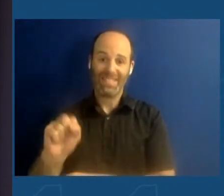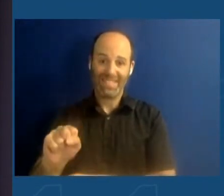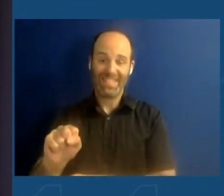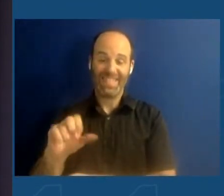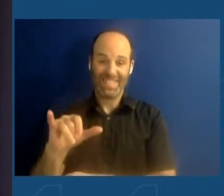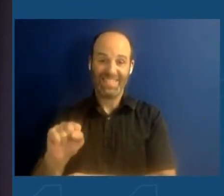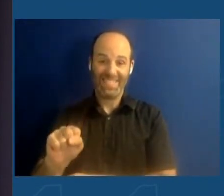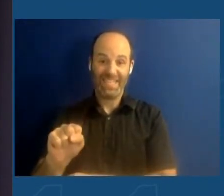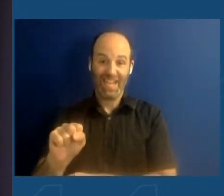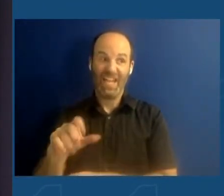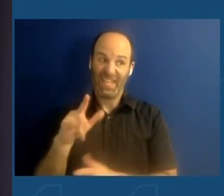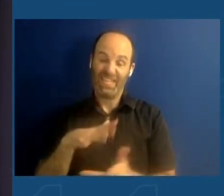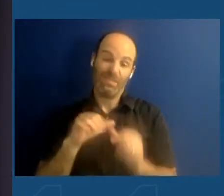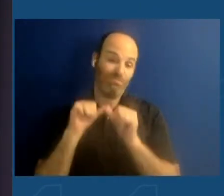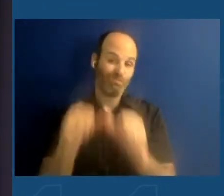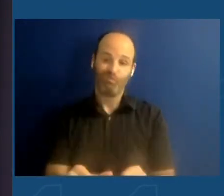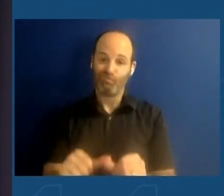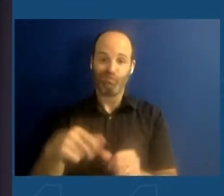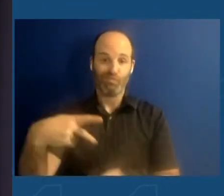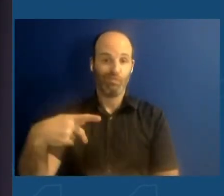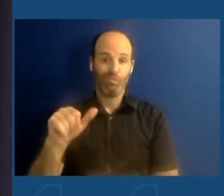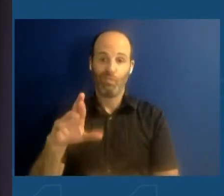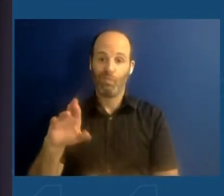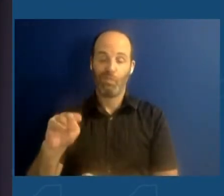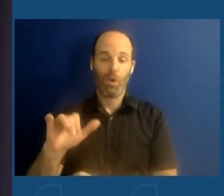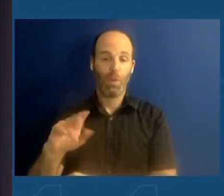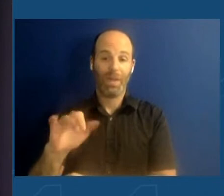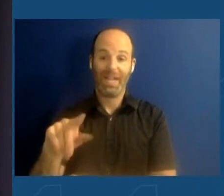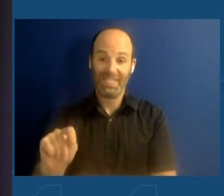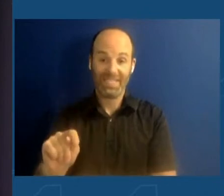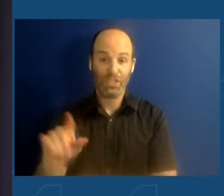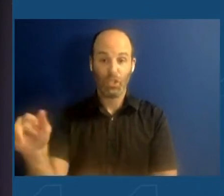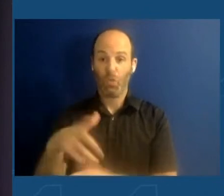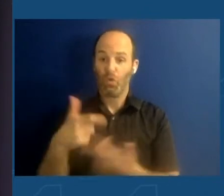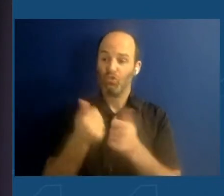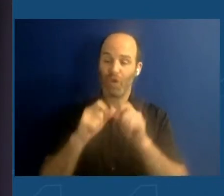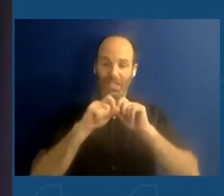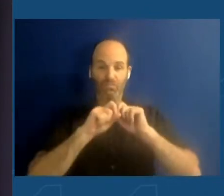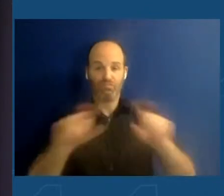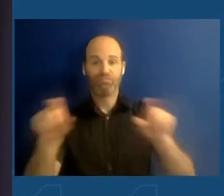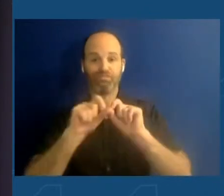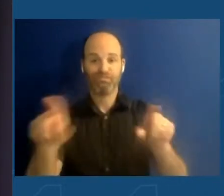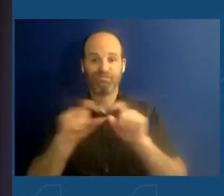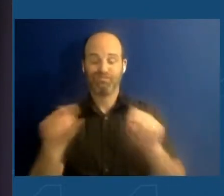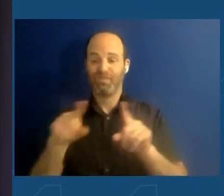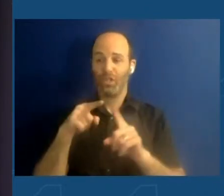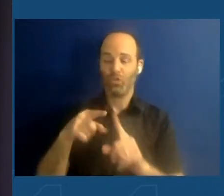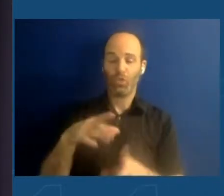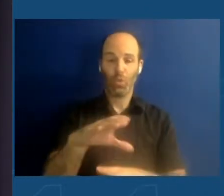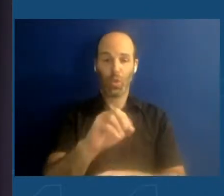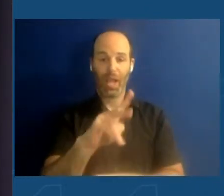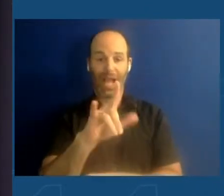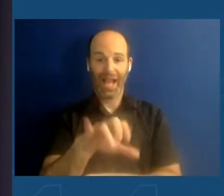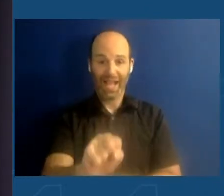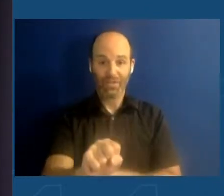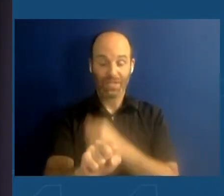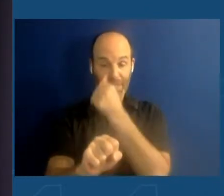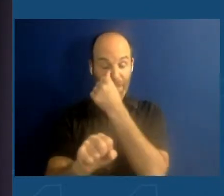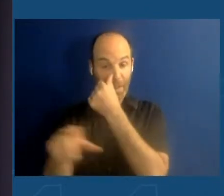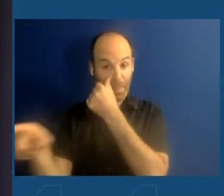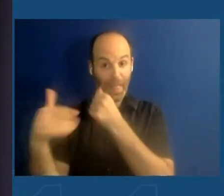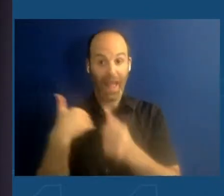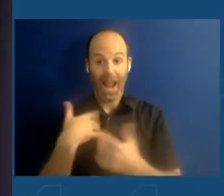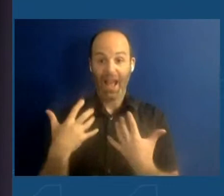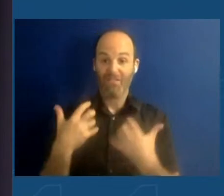very hard to get the word out to counties, some of which have vaccination coverage rates in 2-year-olds of just